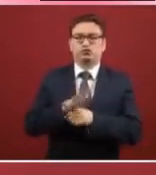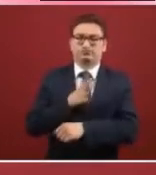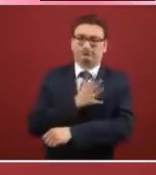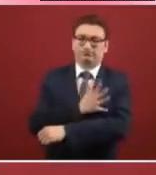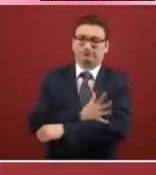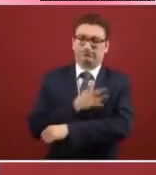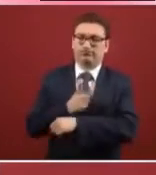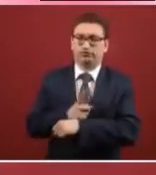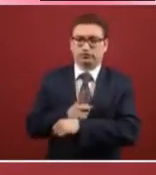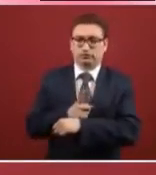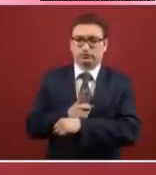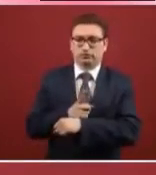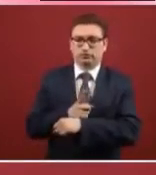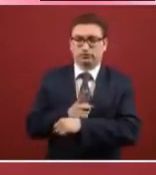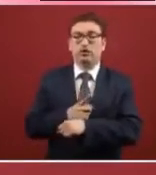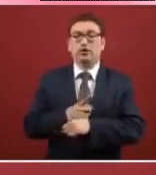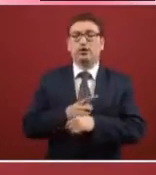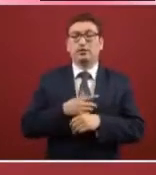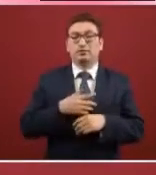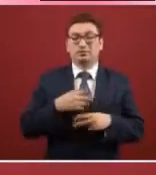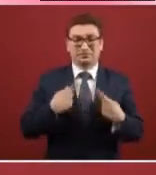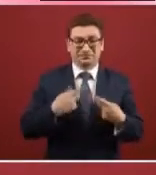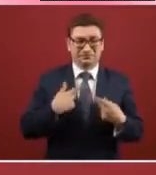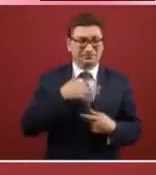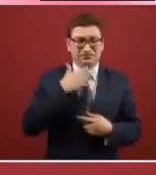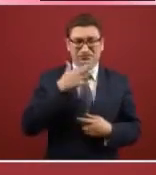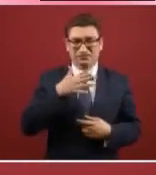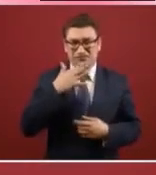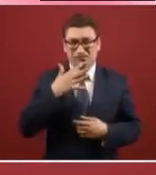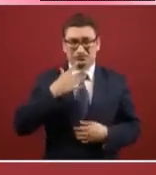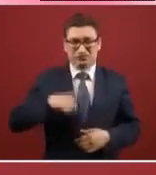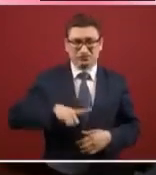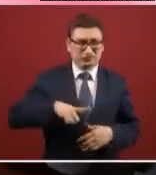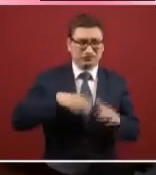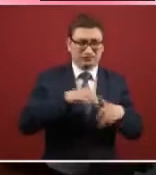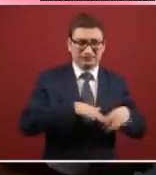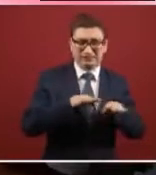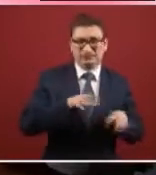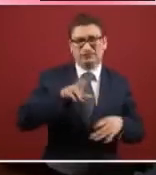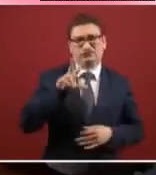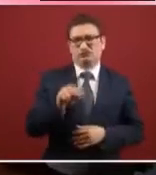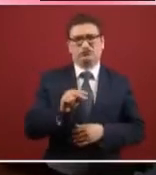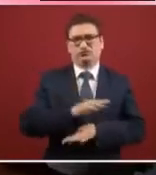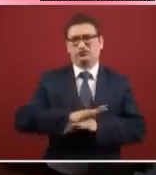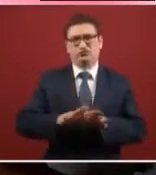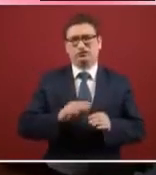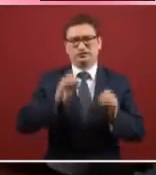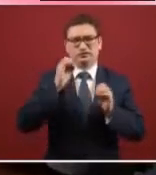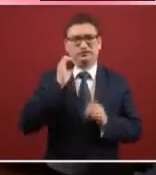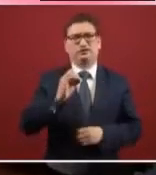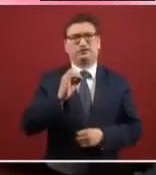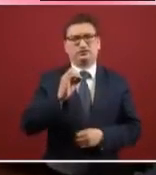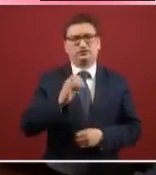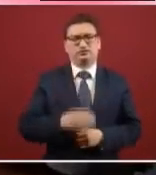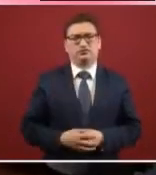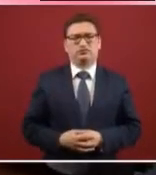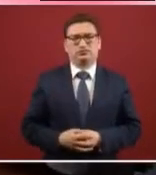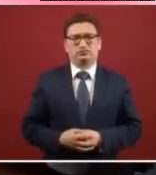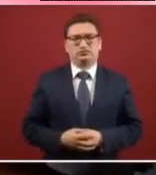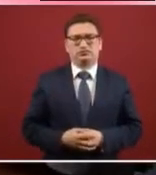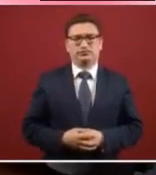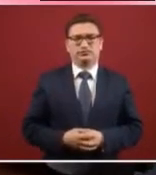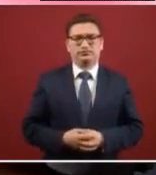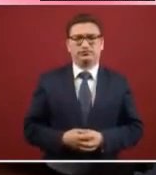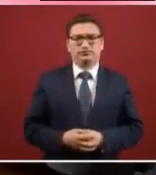take the jobs need to be honest. We want no corrupt people in the positions. Zero corruption. Zero corruption.